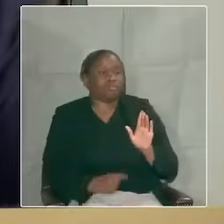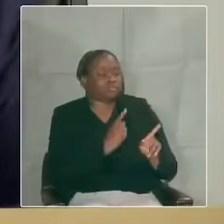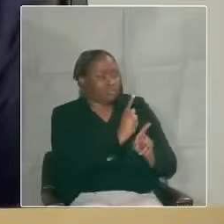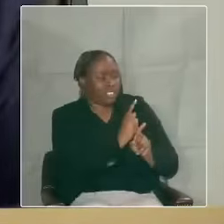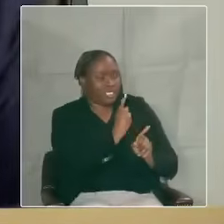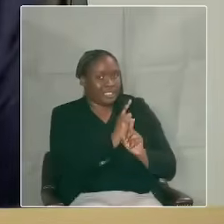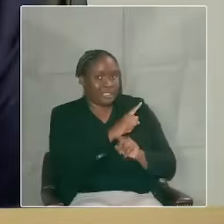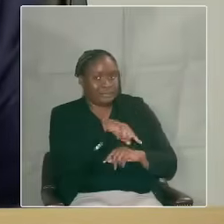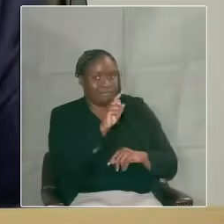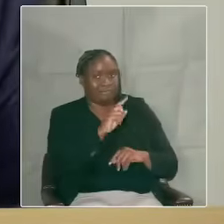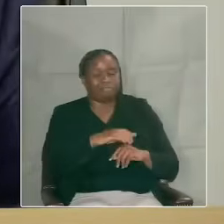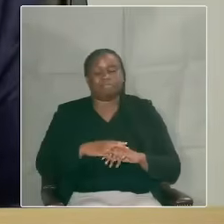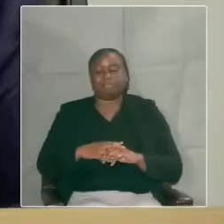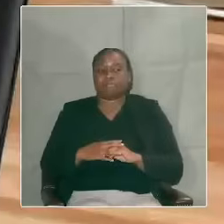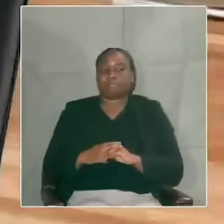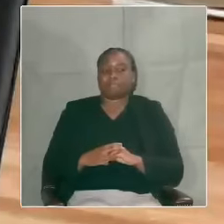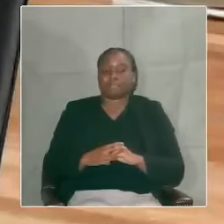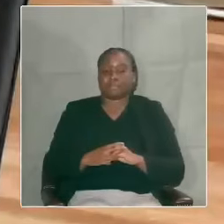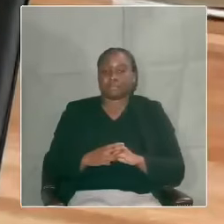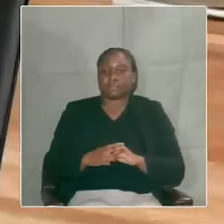That's correct, Commissioners.